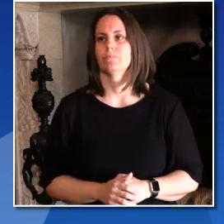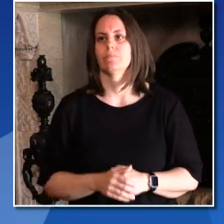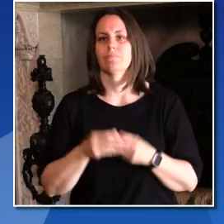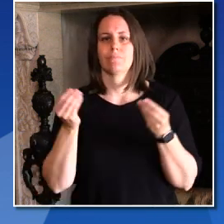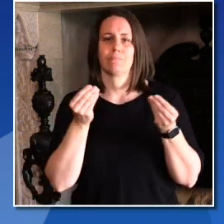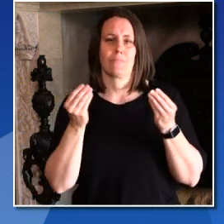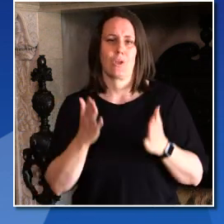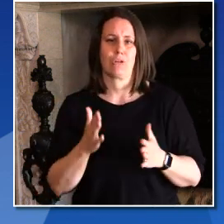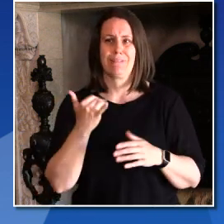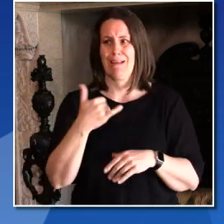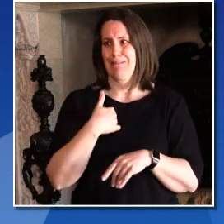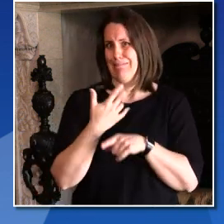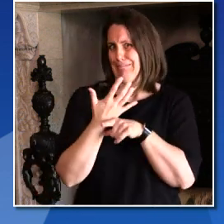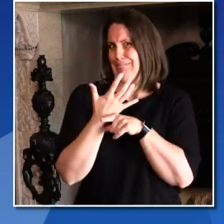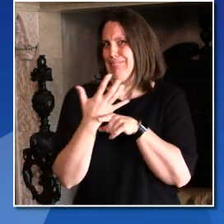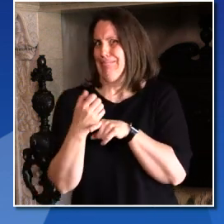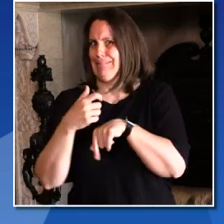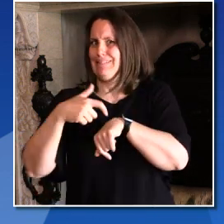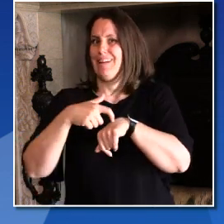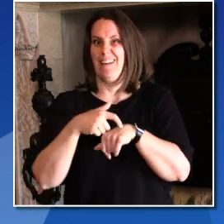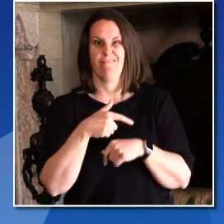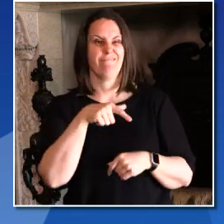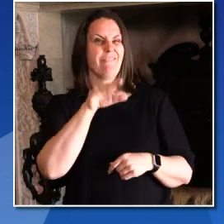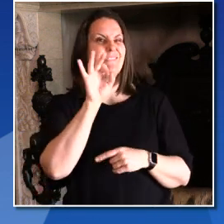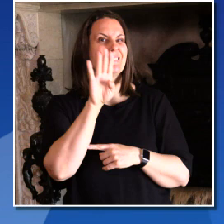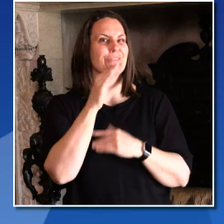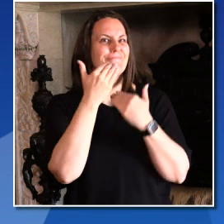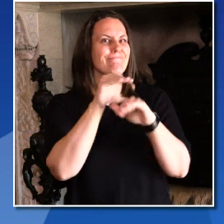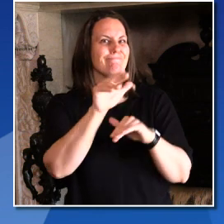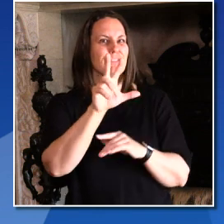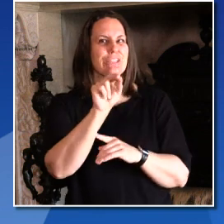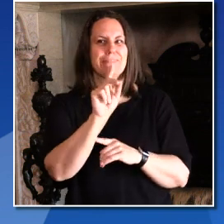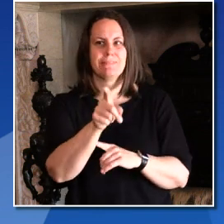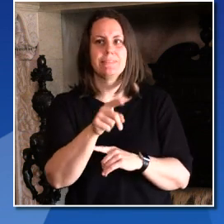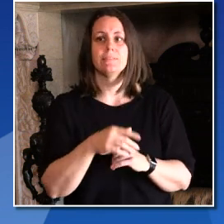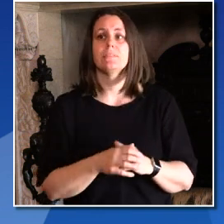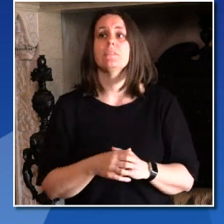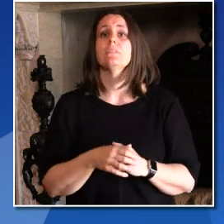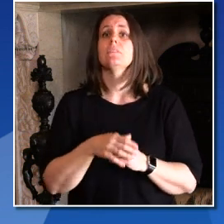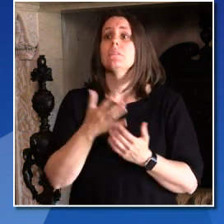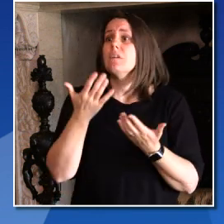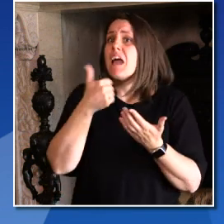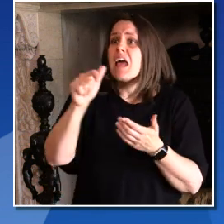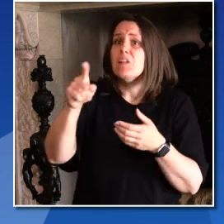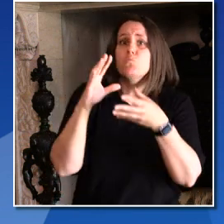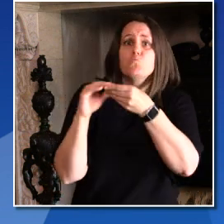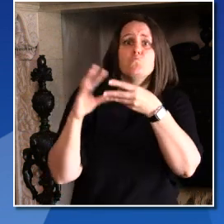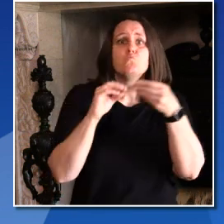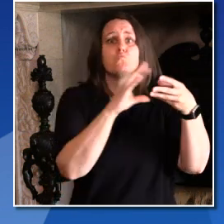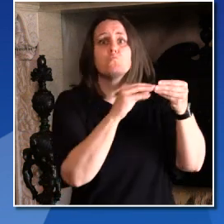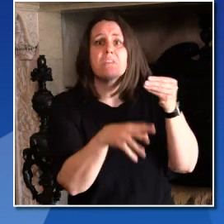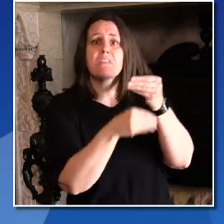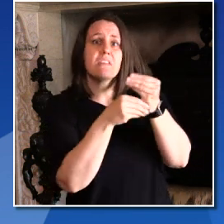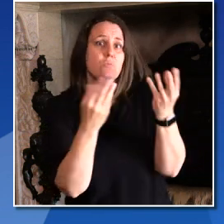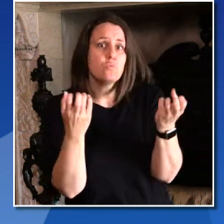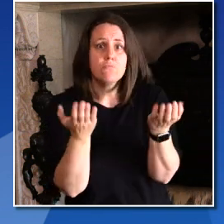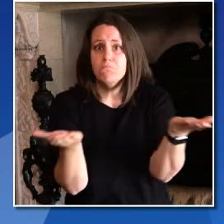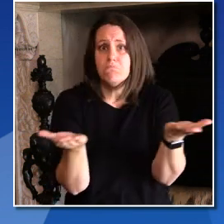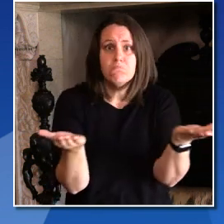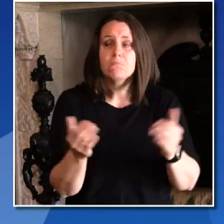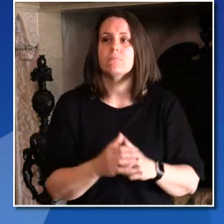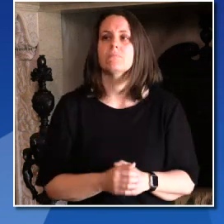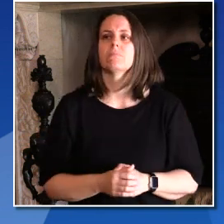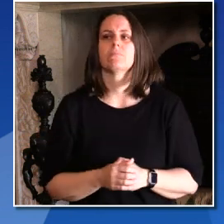limit on us. So before we go, do you have any kind of closing remarks? Is there anything that you would like to get out to our viewers right